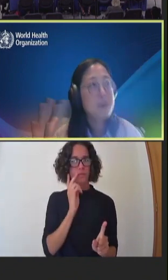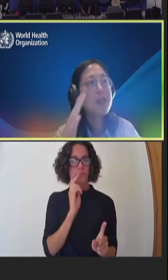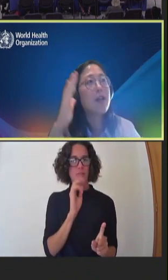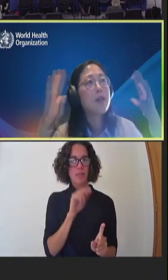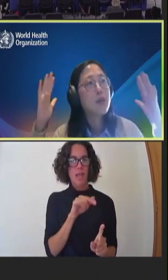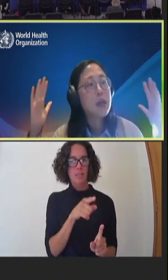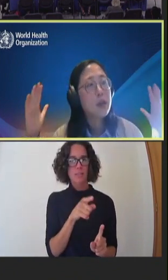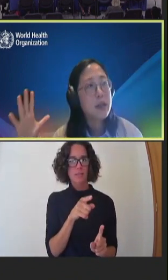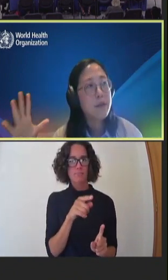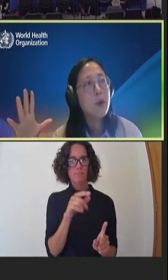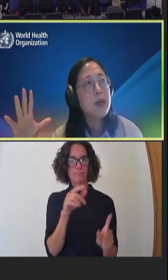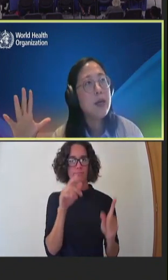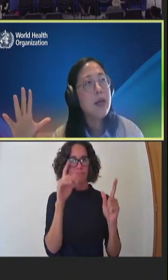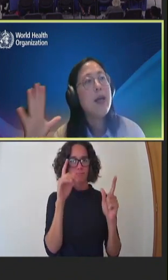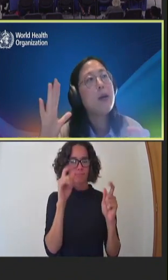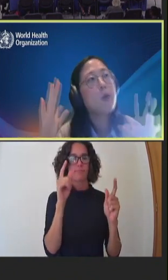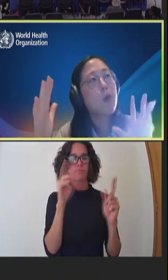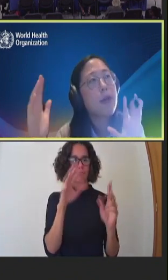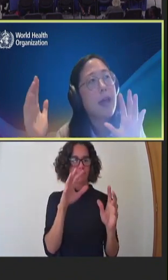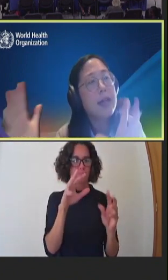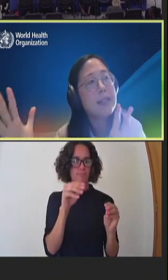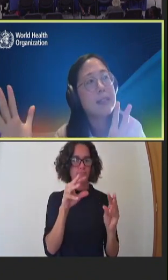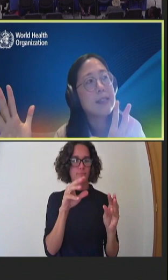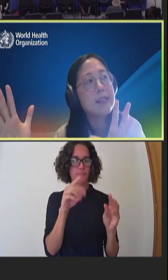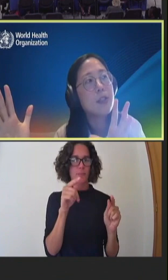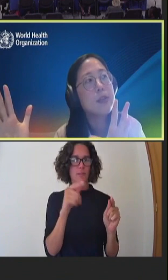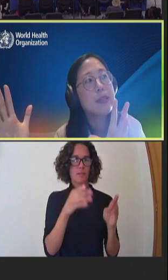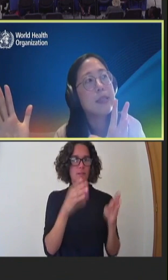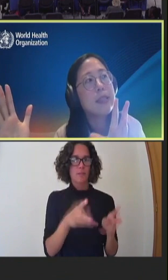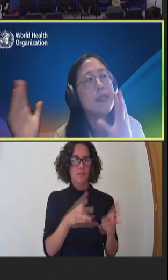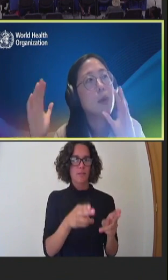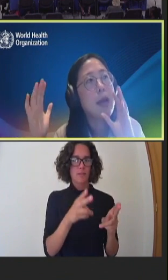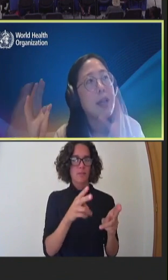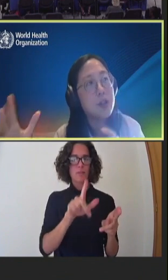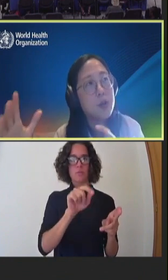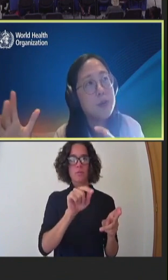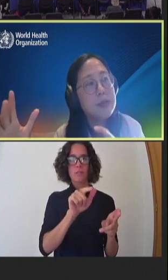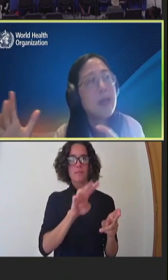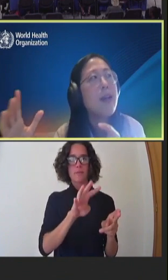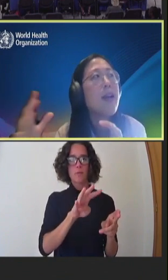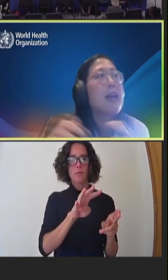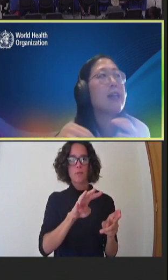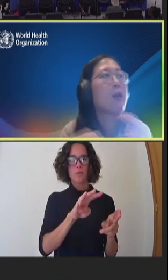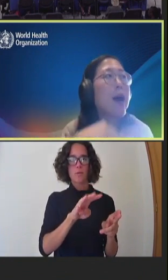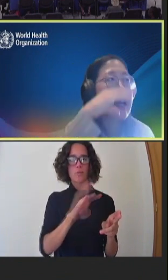is a snapshot of the 2024, but x-axis you see the age